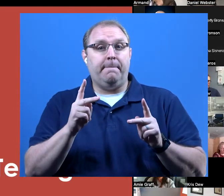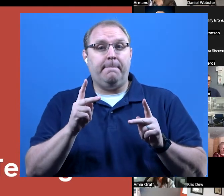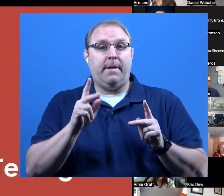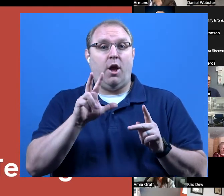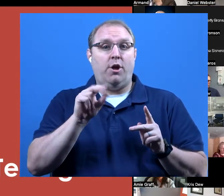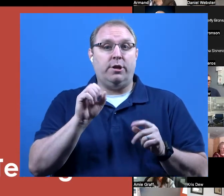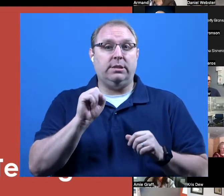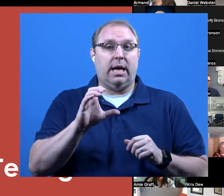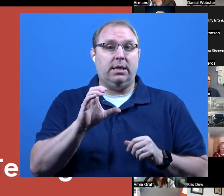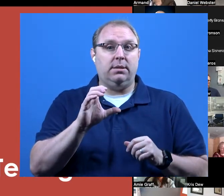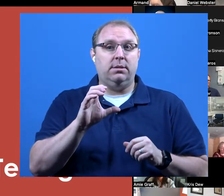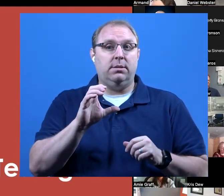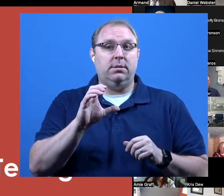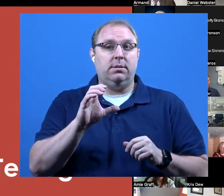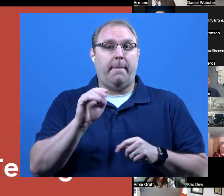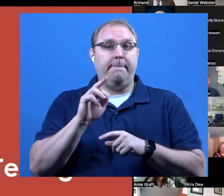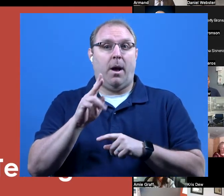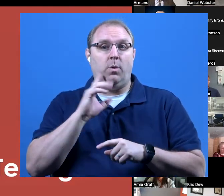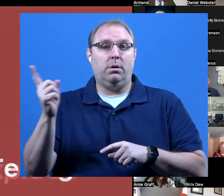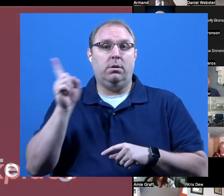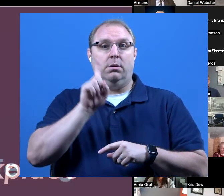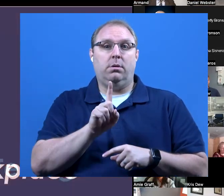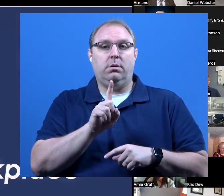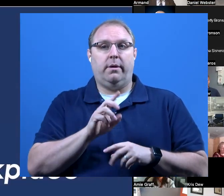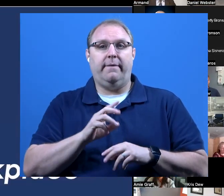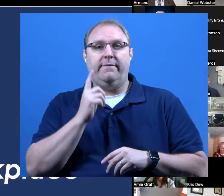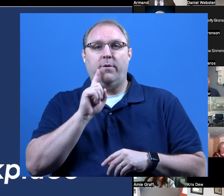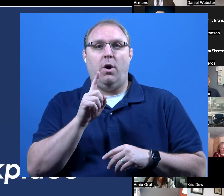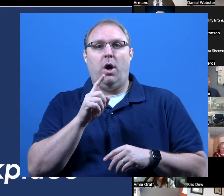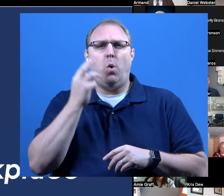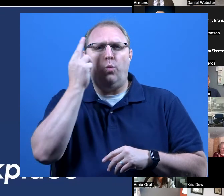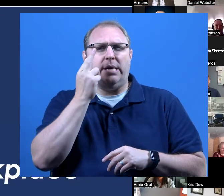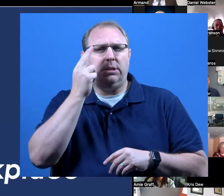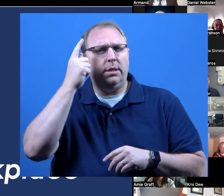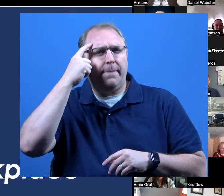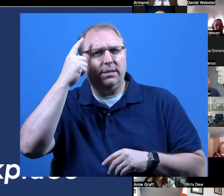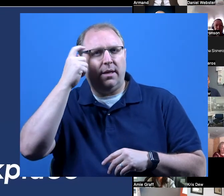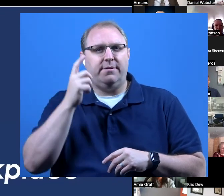all right, reasonable suspicion drug testing. What a fun subject.